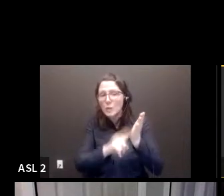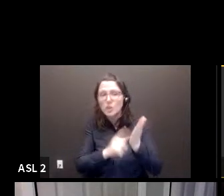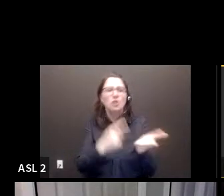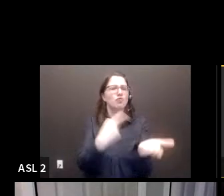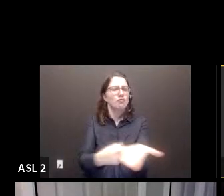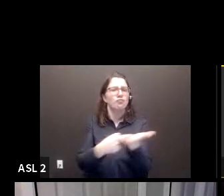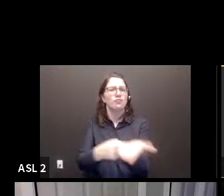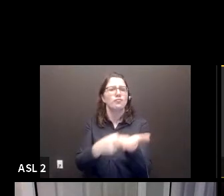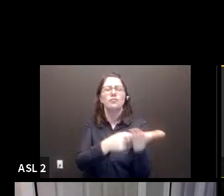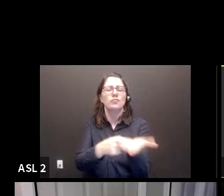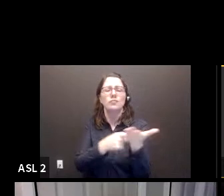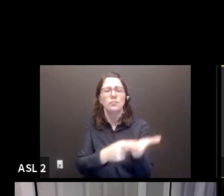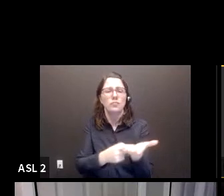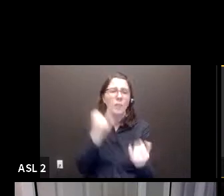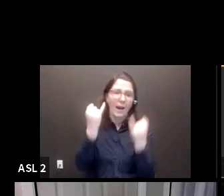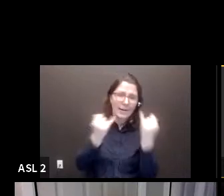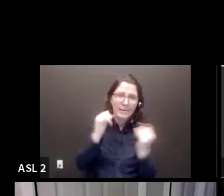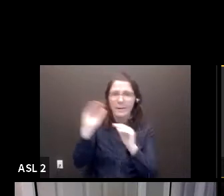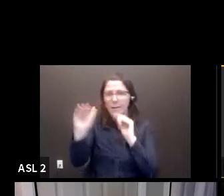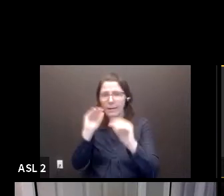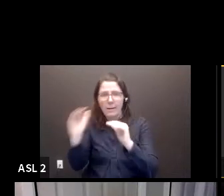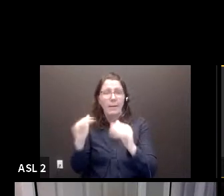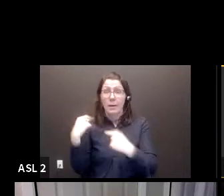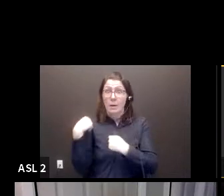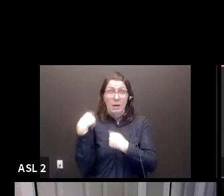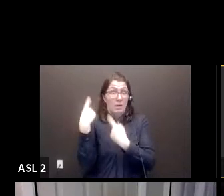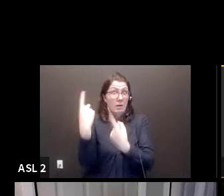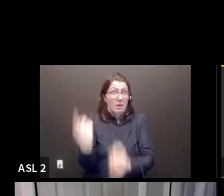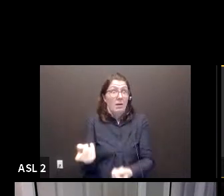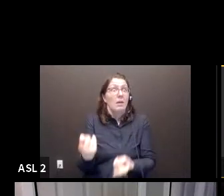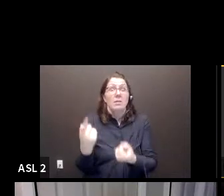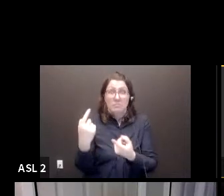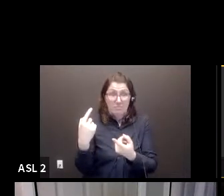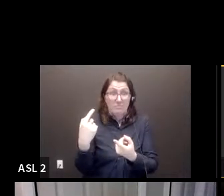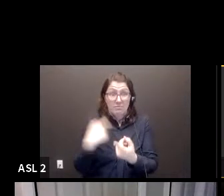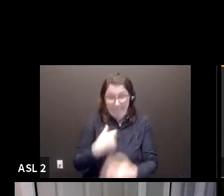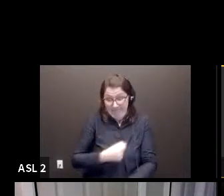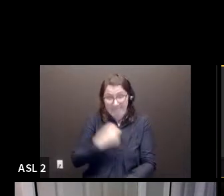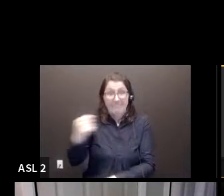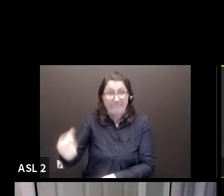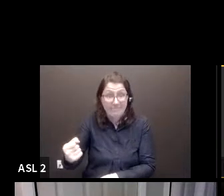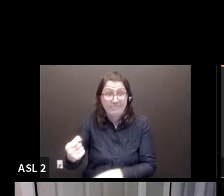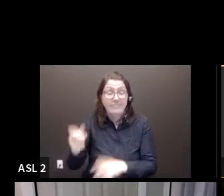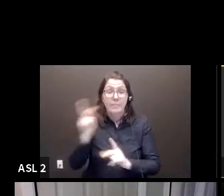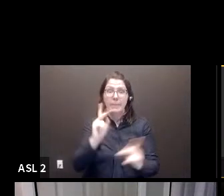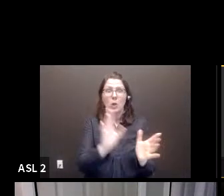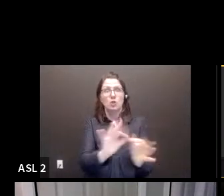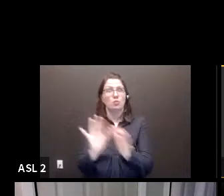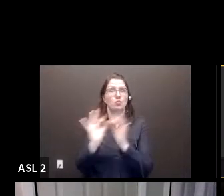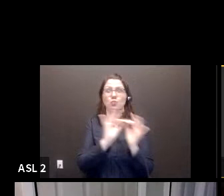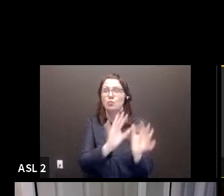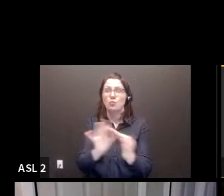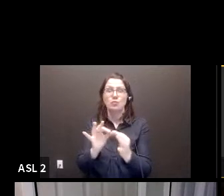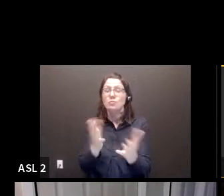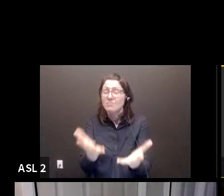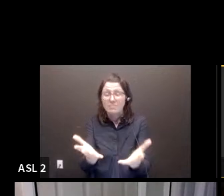here every single person i've talked to can we start doing something together let's get going